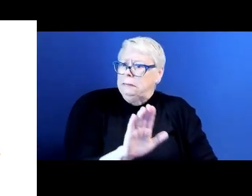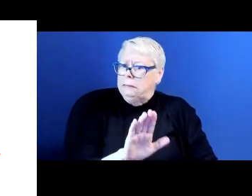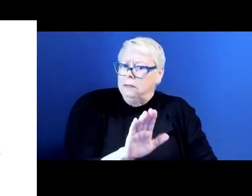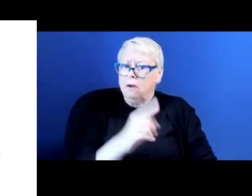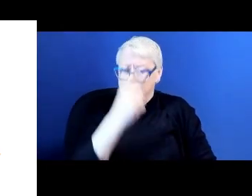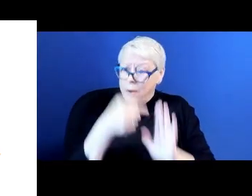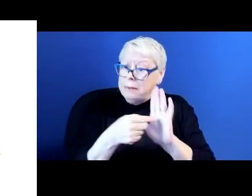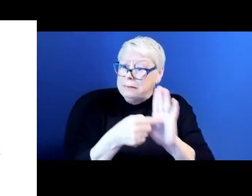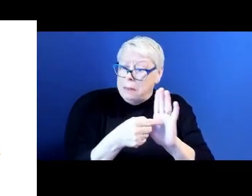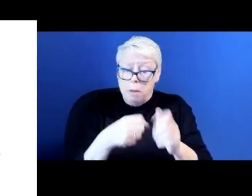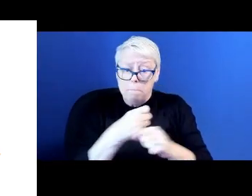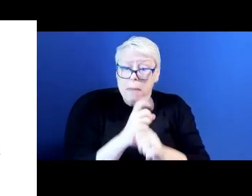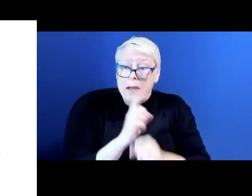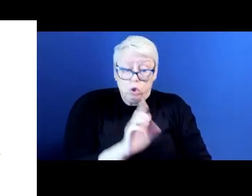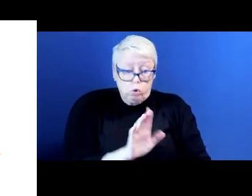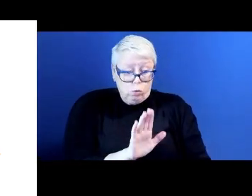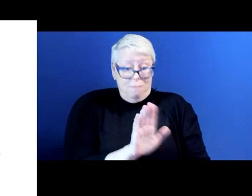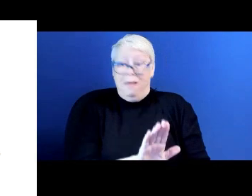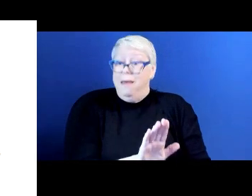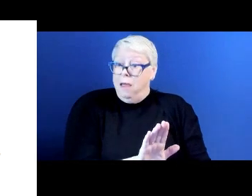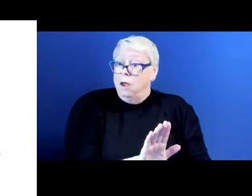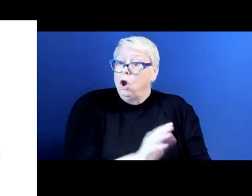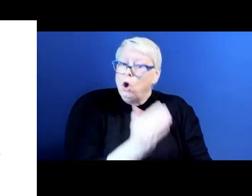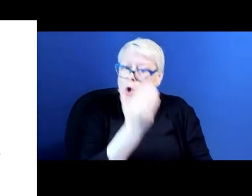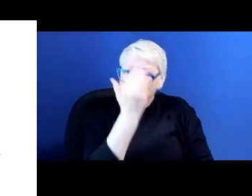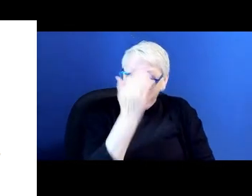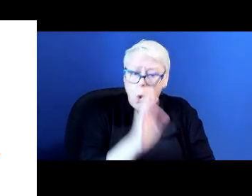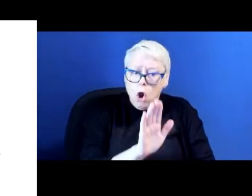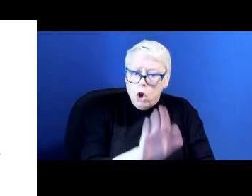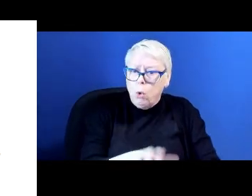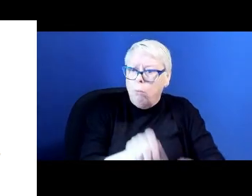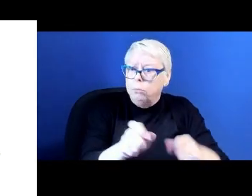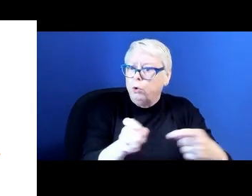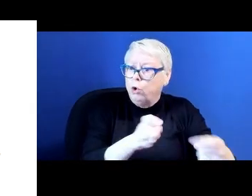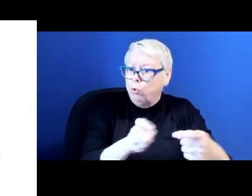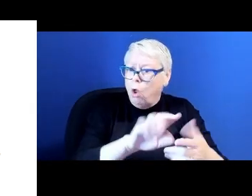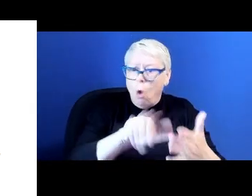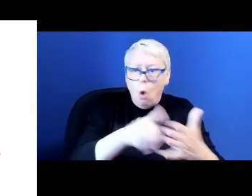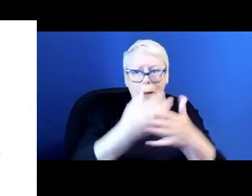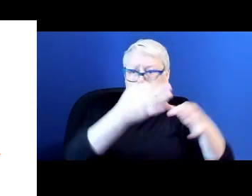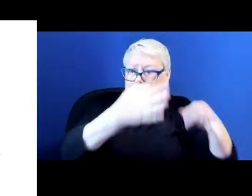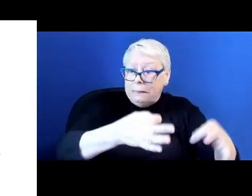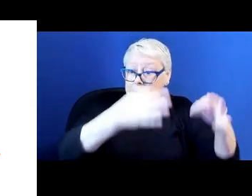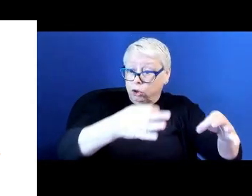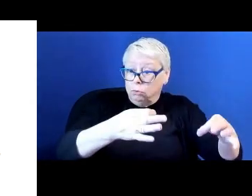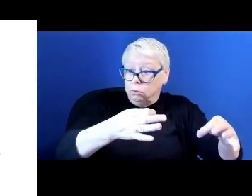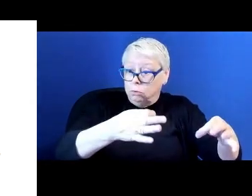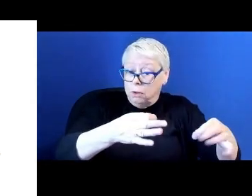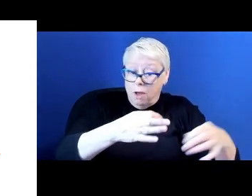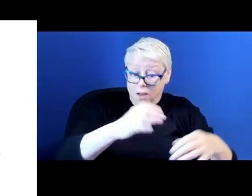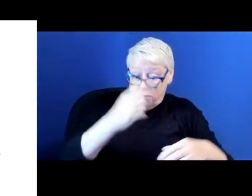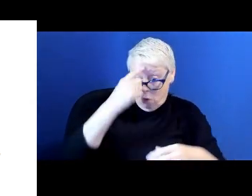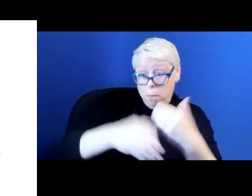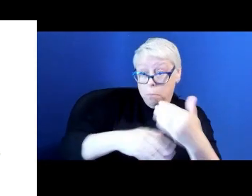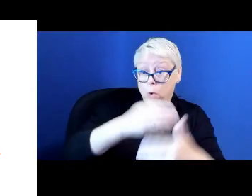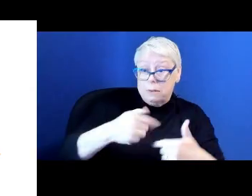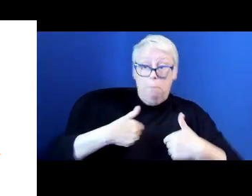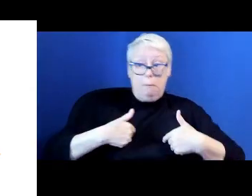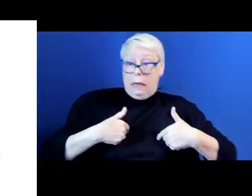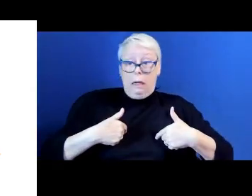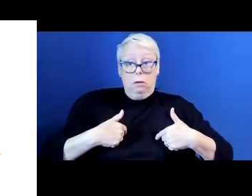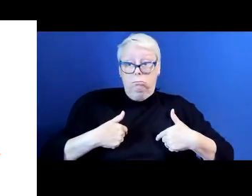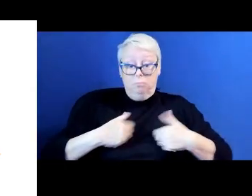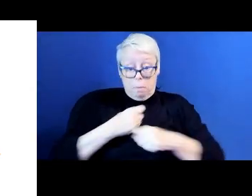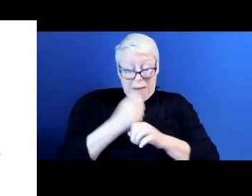by ensuring that the individual knows they are in control of all decisions in the benefits process, that it's not you who are making